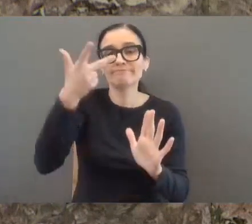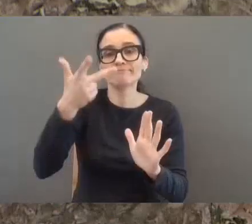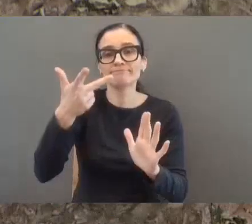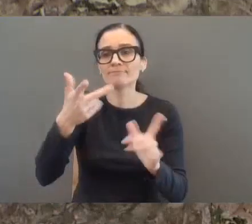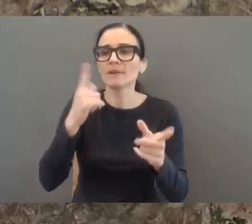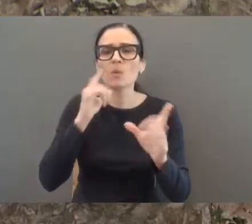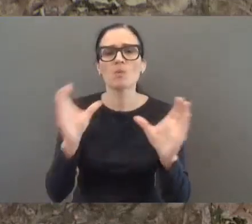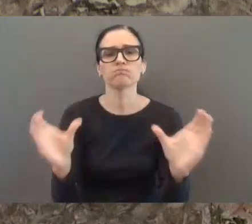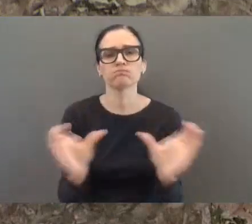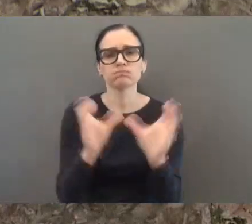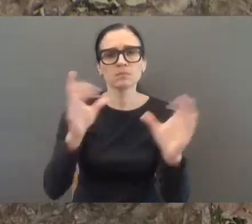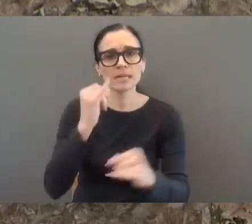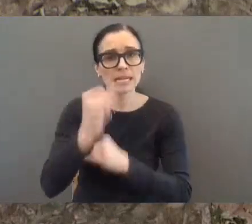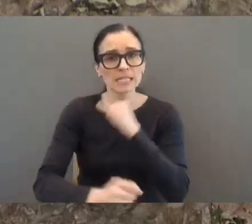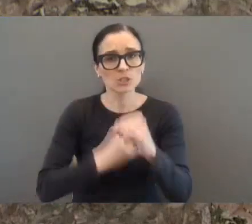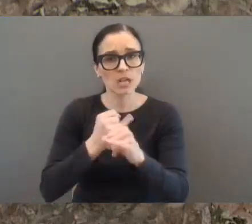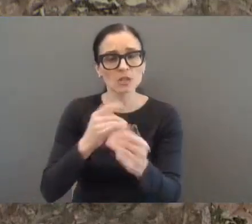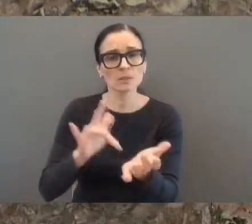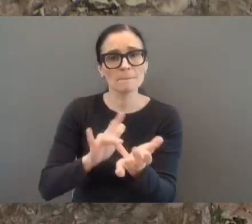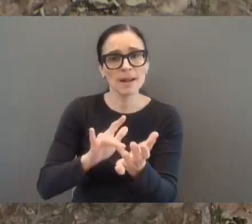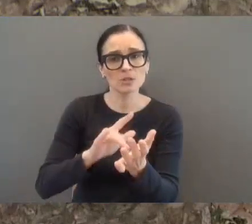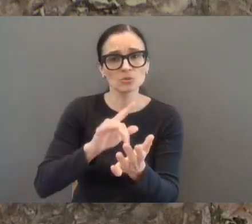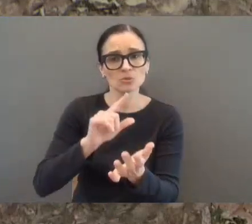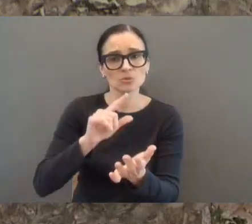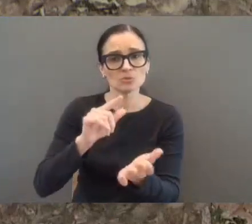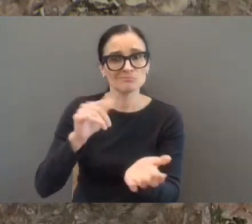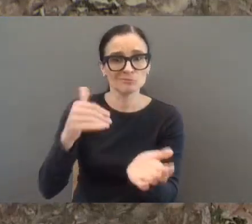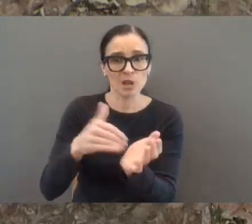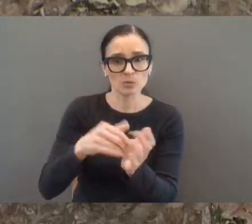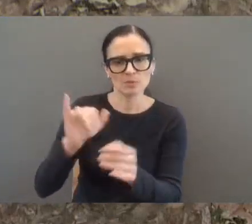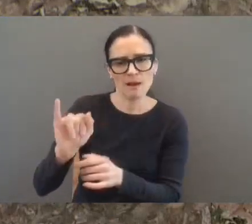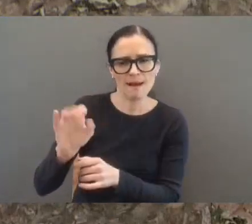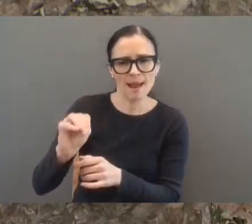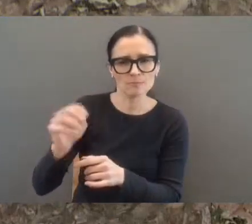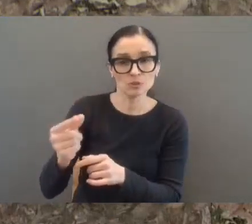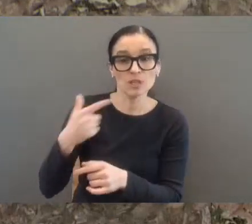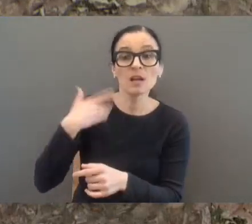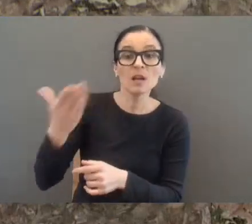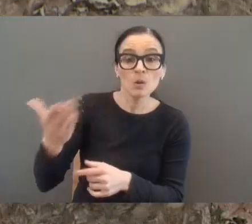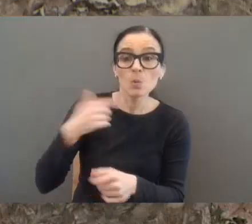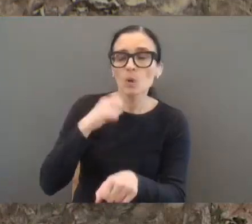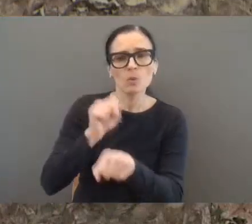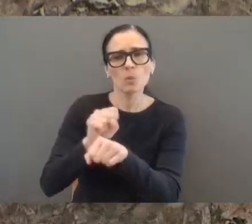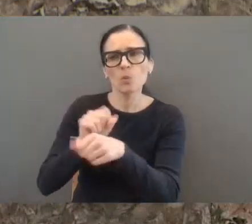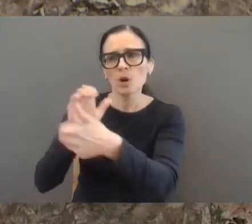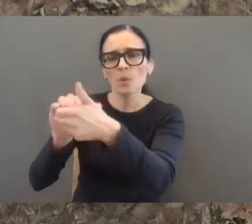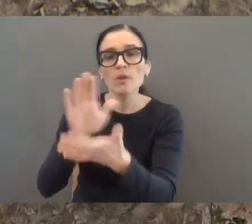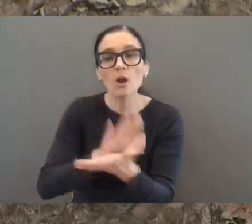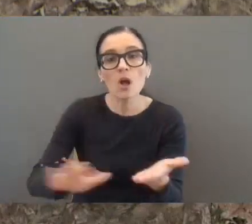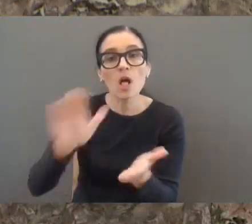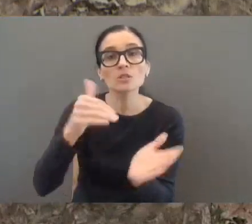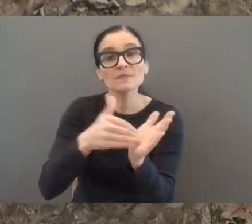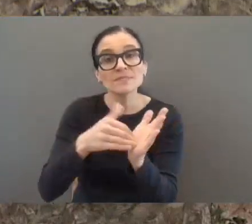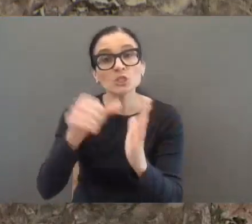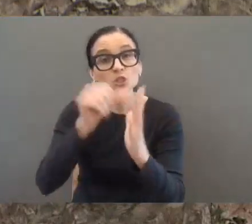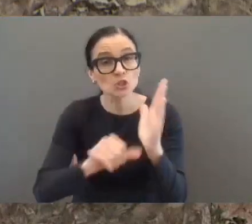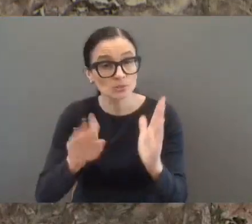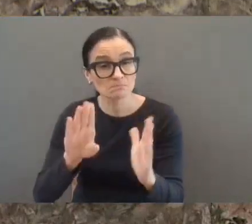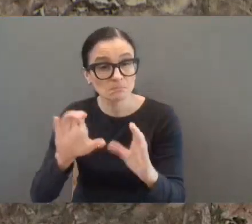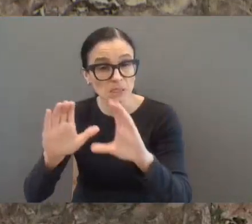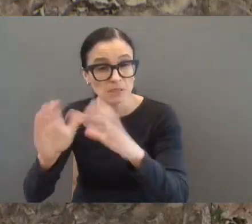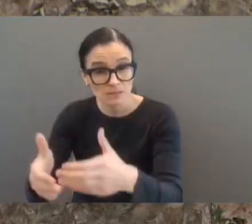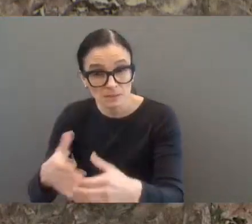College of Physicians and Surgeons to ensure that doctors moving to British Columbia from other provinces in Canada can get their